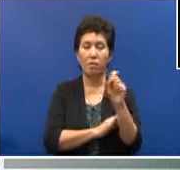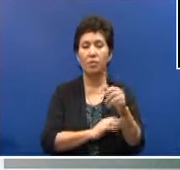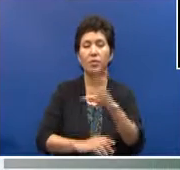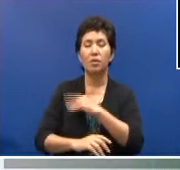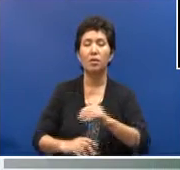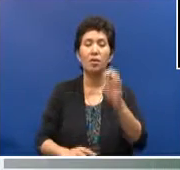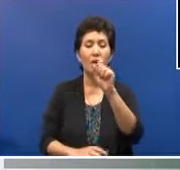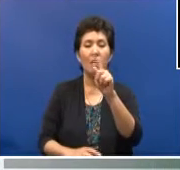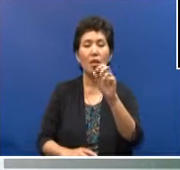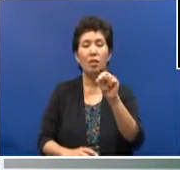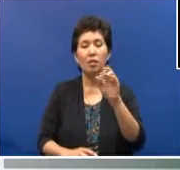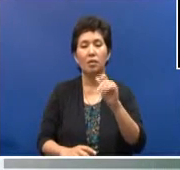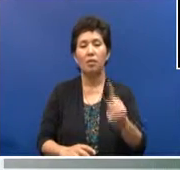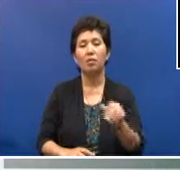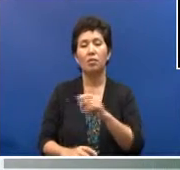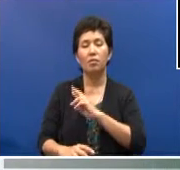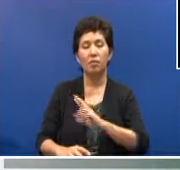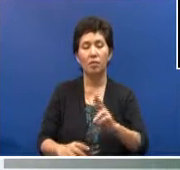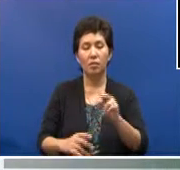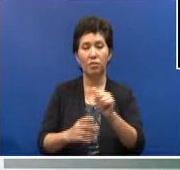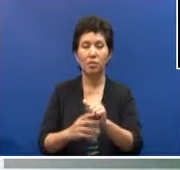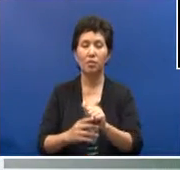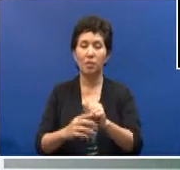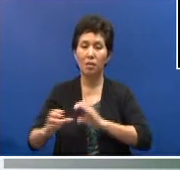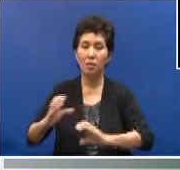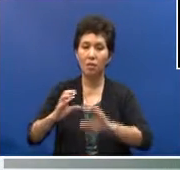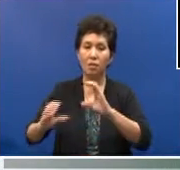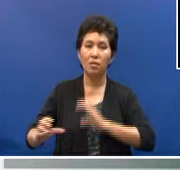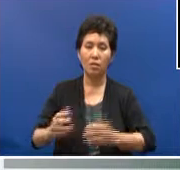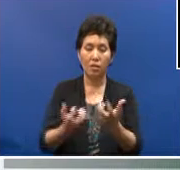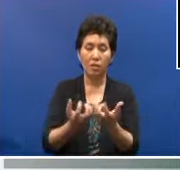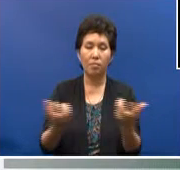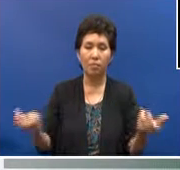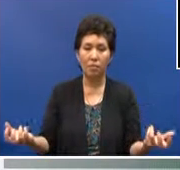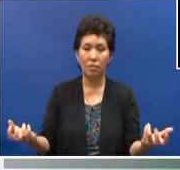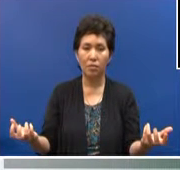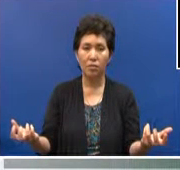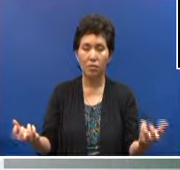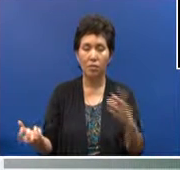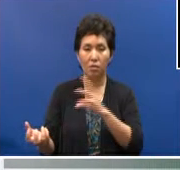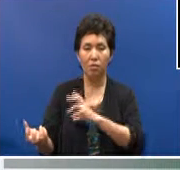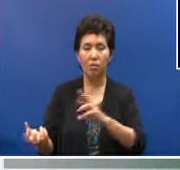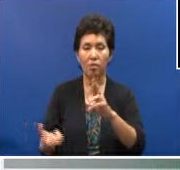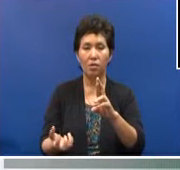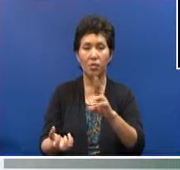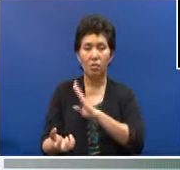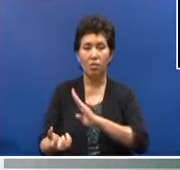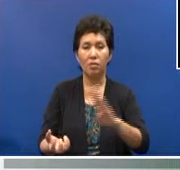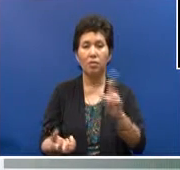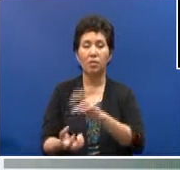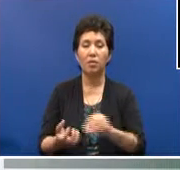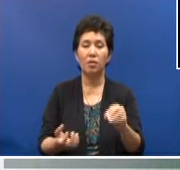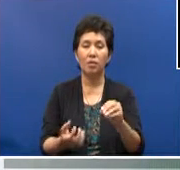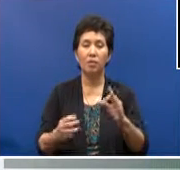ethnic relations are characterized by separation, okay, where racial and ethnic groups are